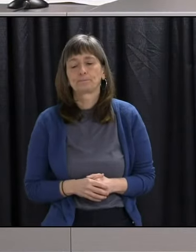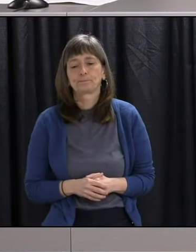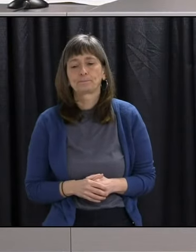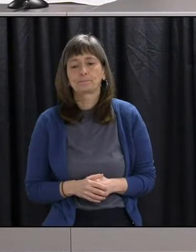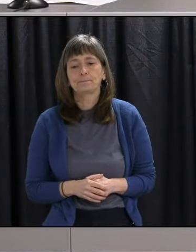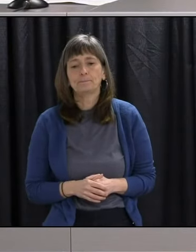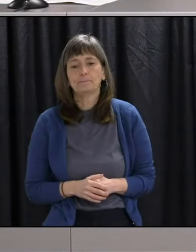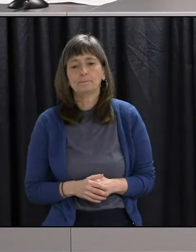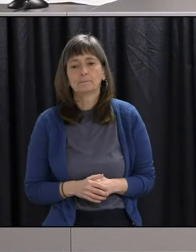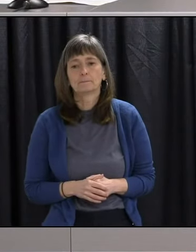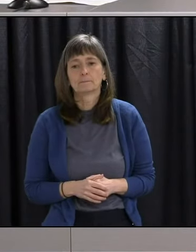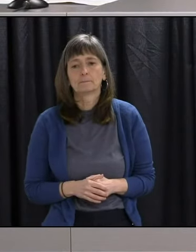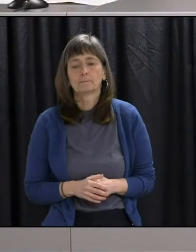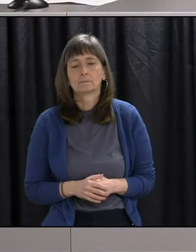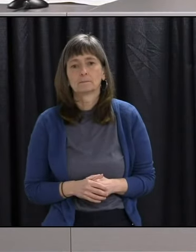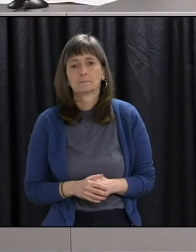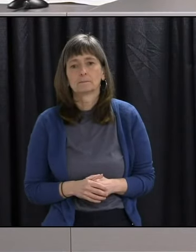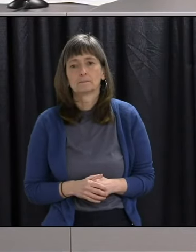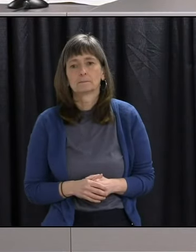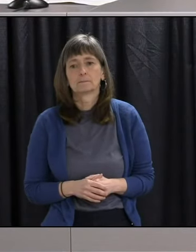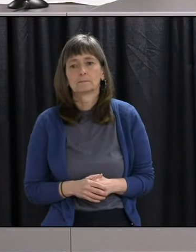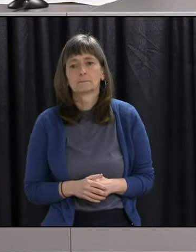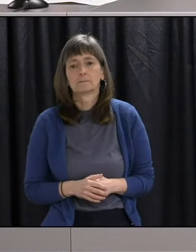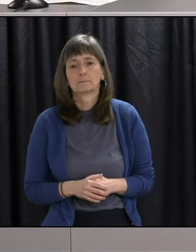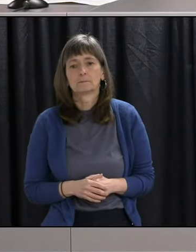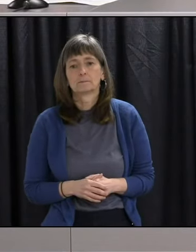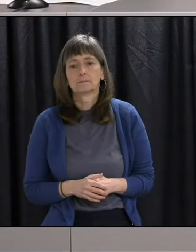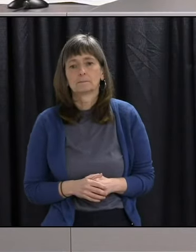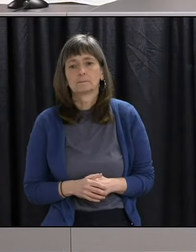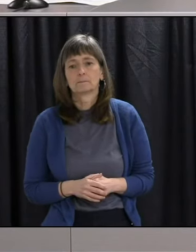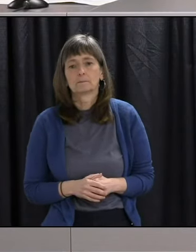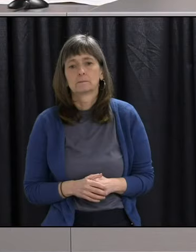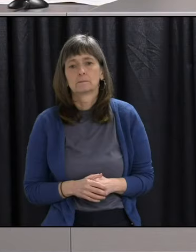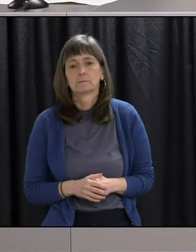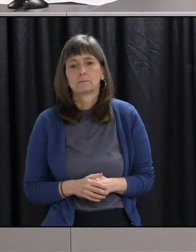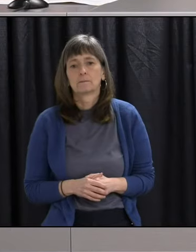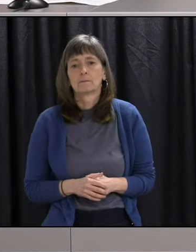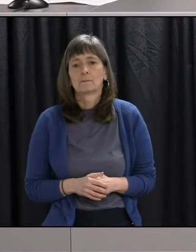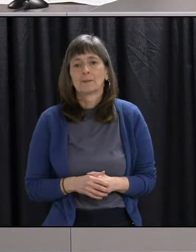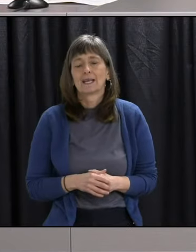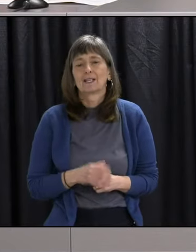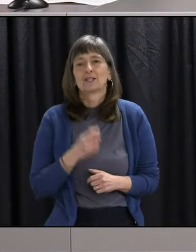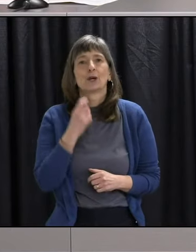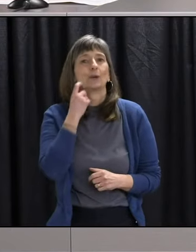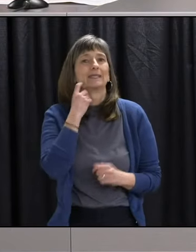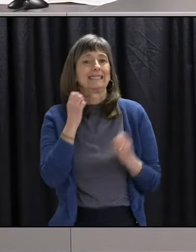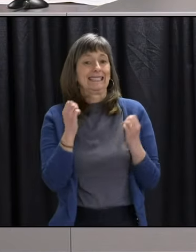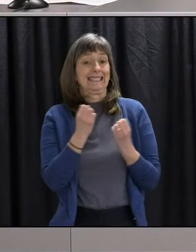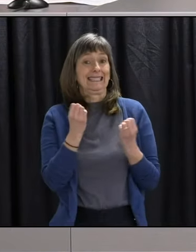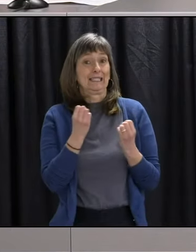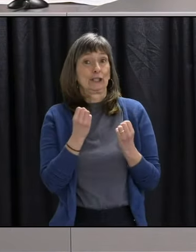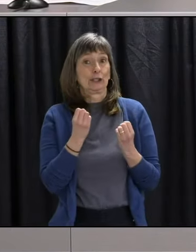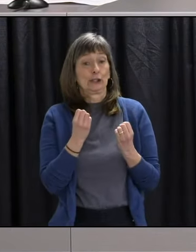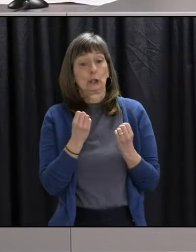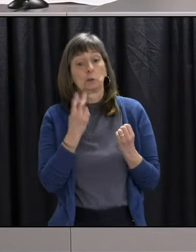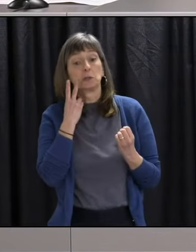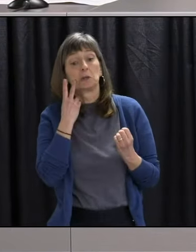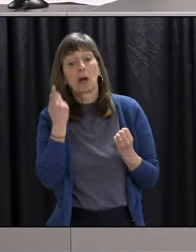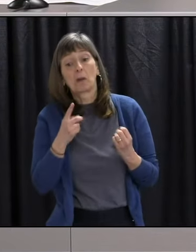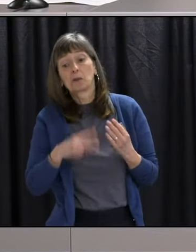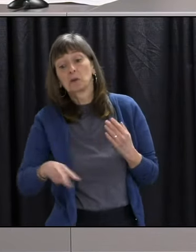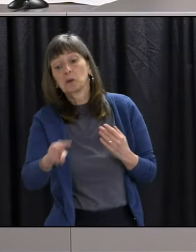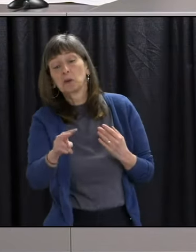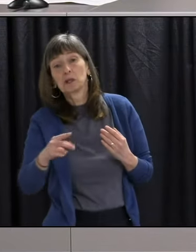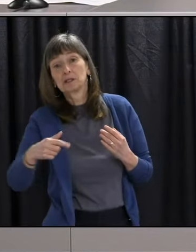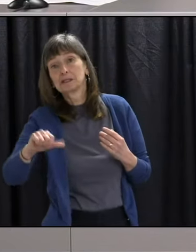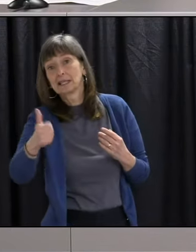ahead. Thank you. Mr. Haggie, with the Easter report card not coming for another 7 to 10 days and some